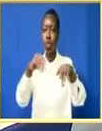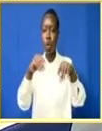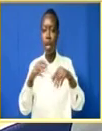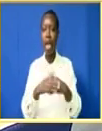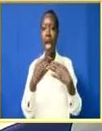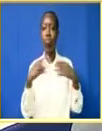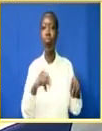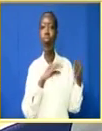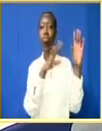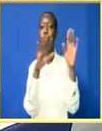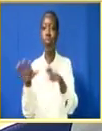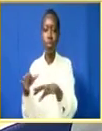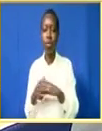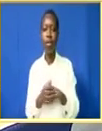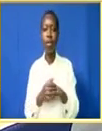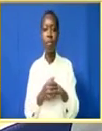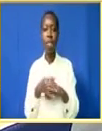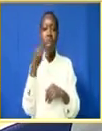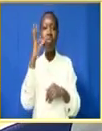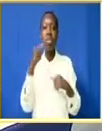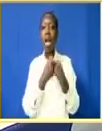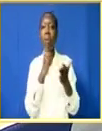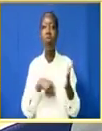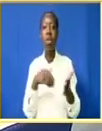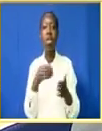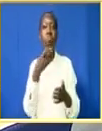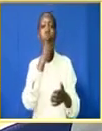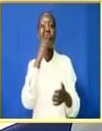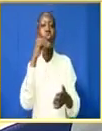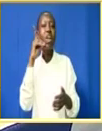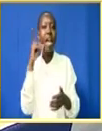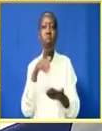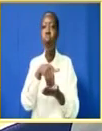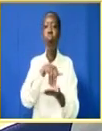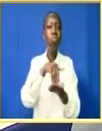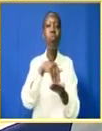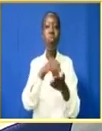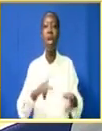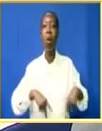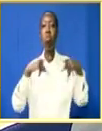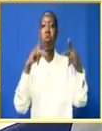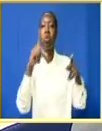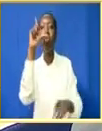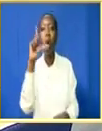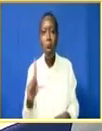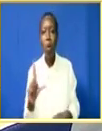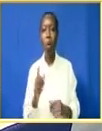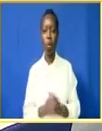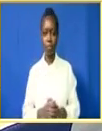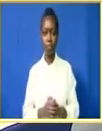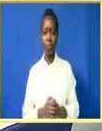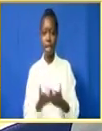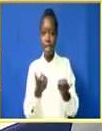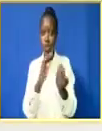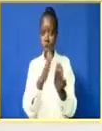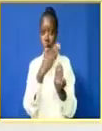It will just wither. Yes. Small, small fruits. That are not sweet. Exactly. Yes. Take care of that environment. I will.